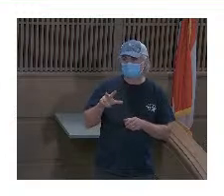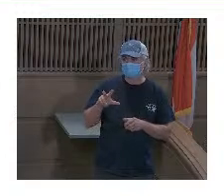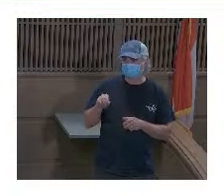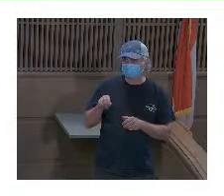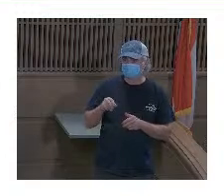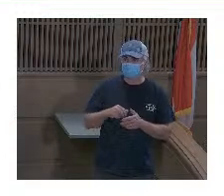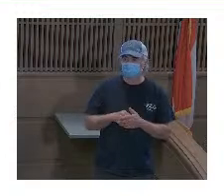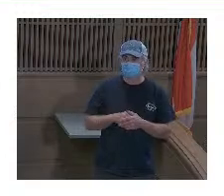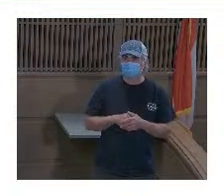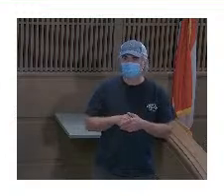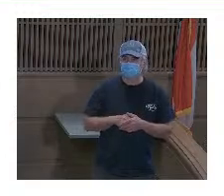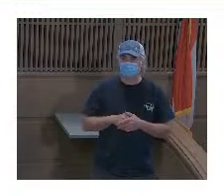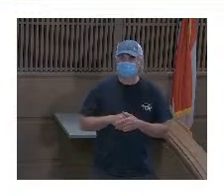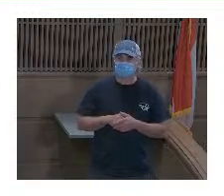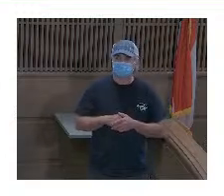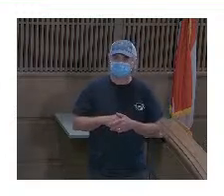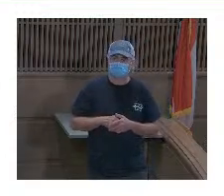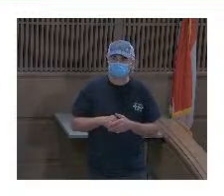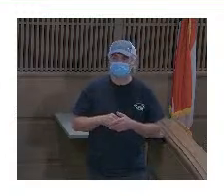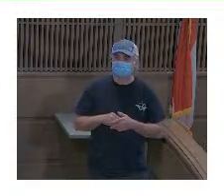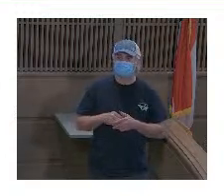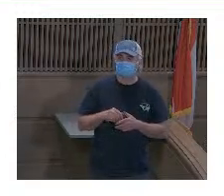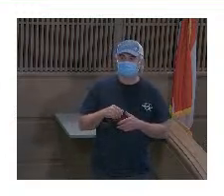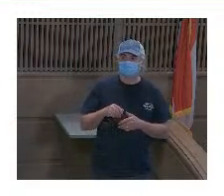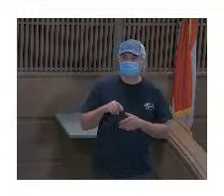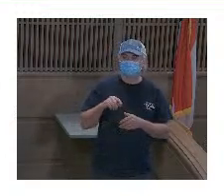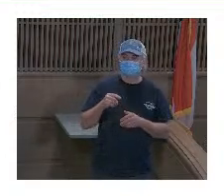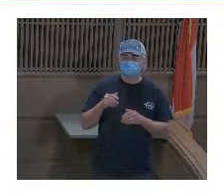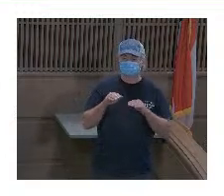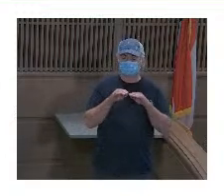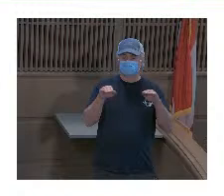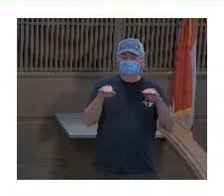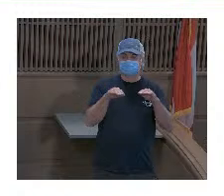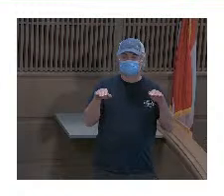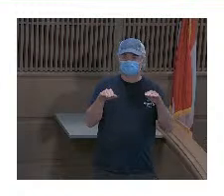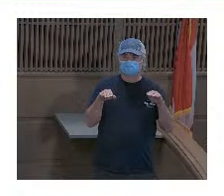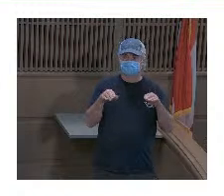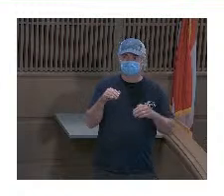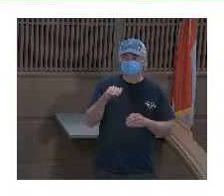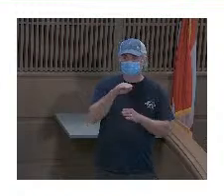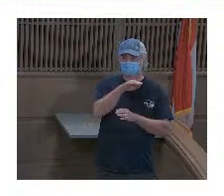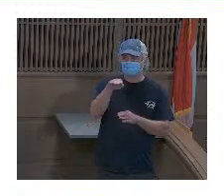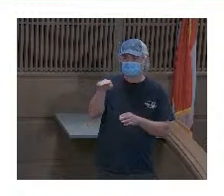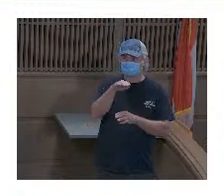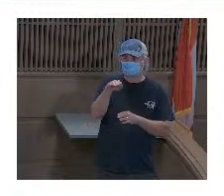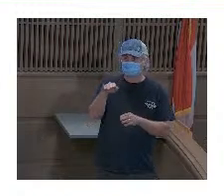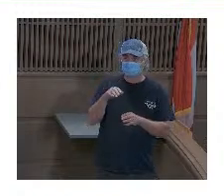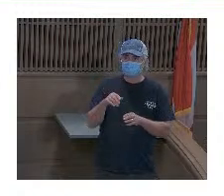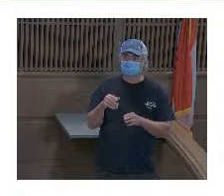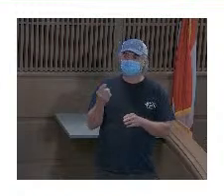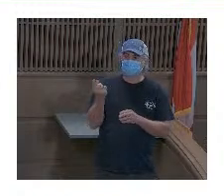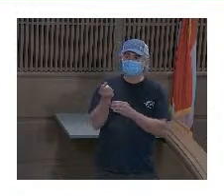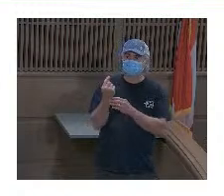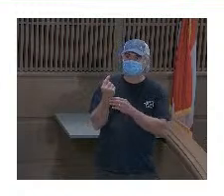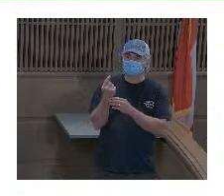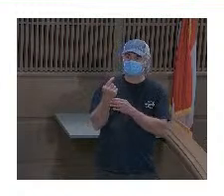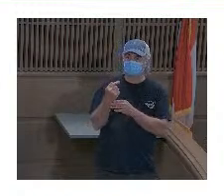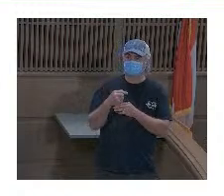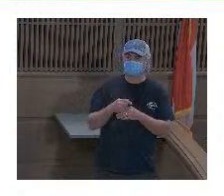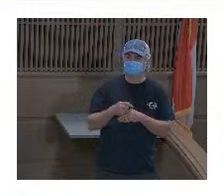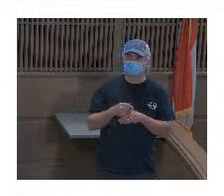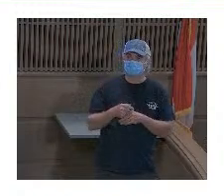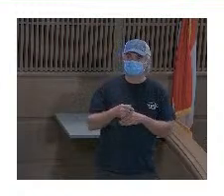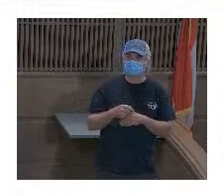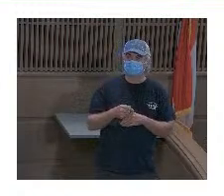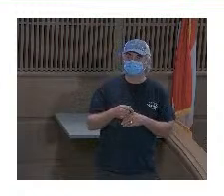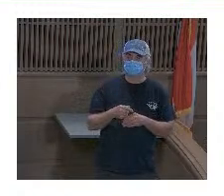And this is the death from the last year on top. This is where we started from this year back in March. We had 5 deaths. We had 3